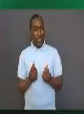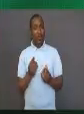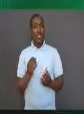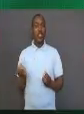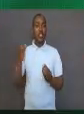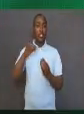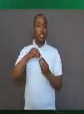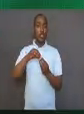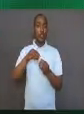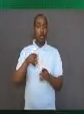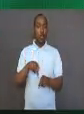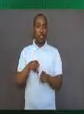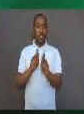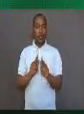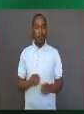for farming,